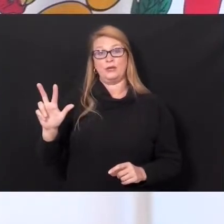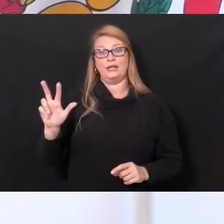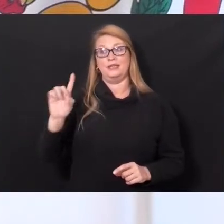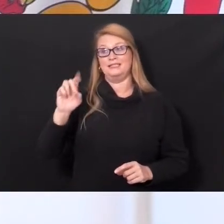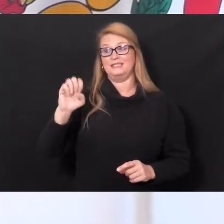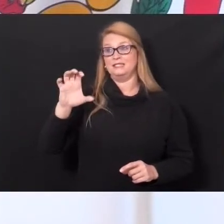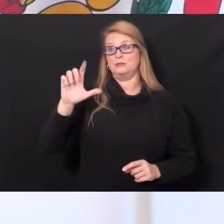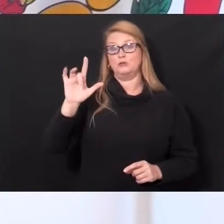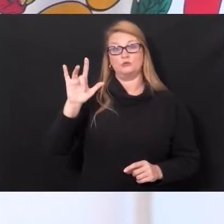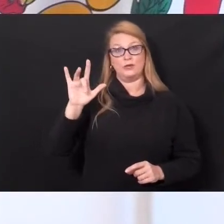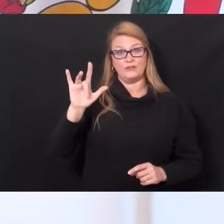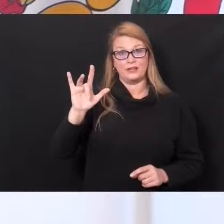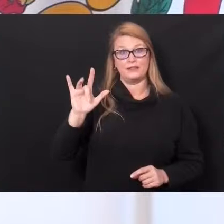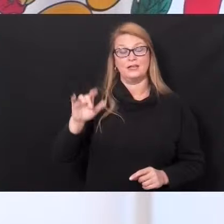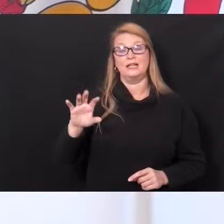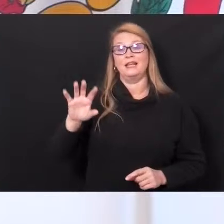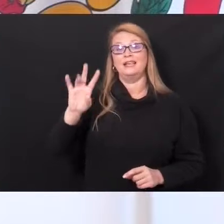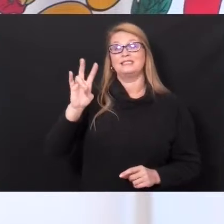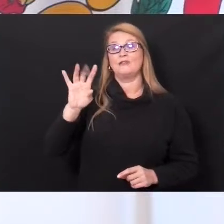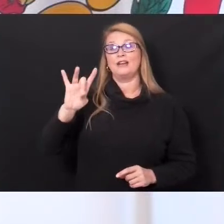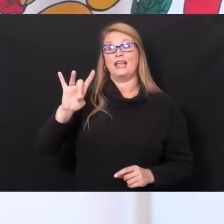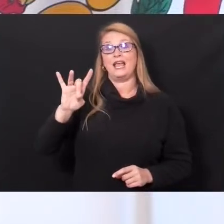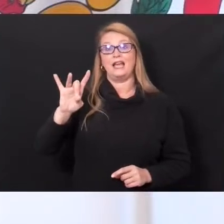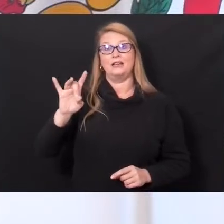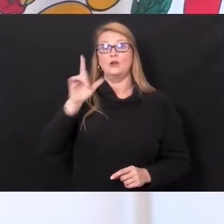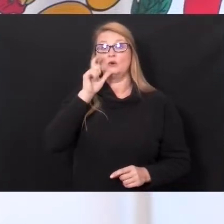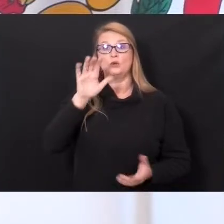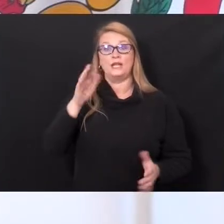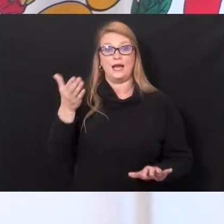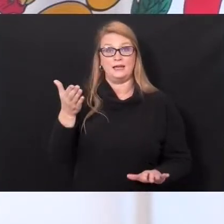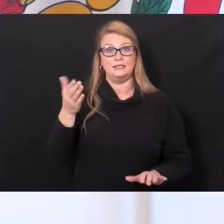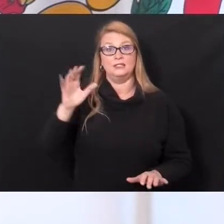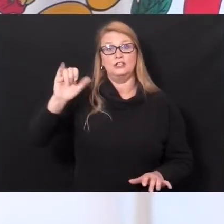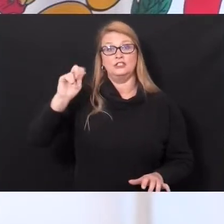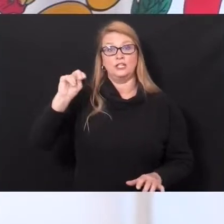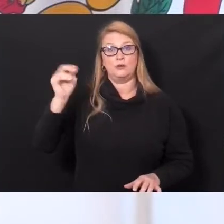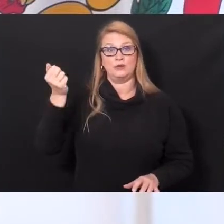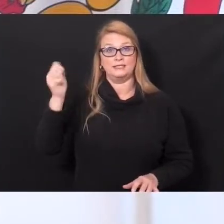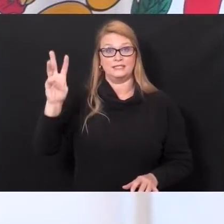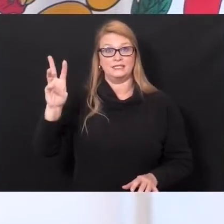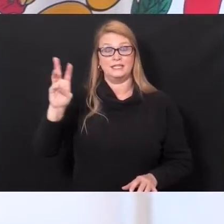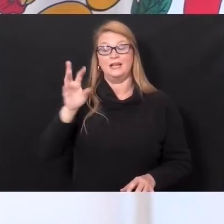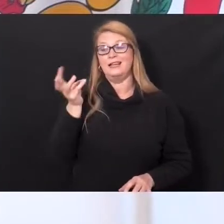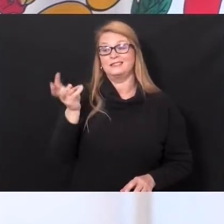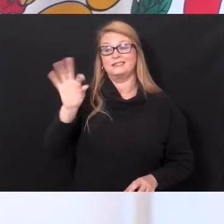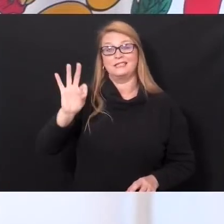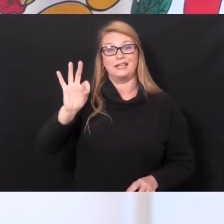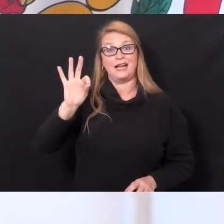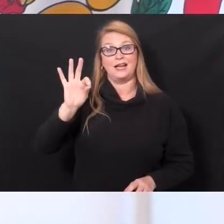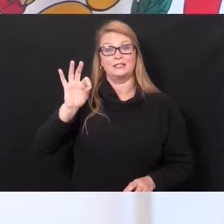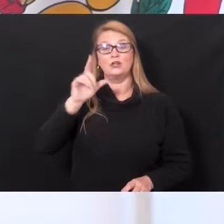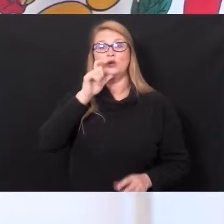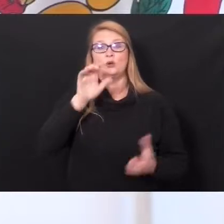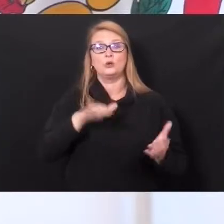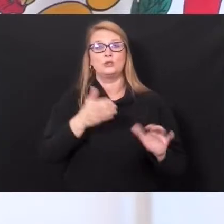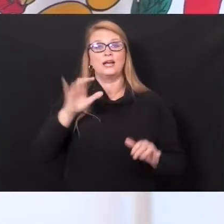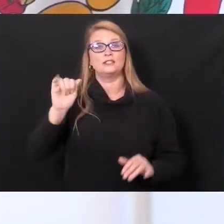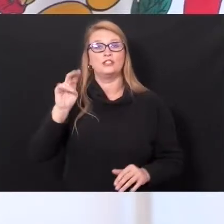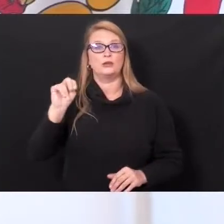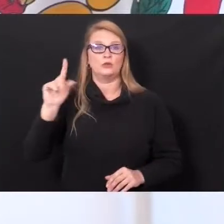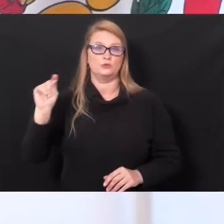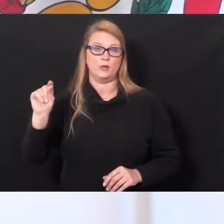December 25th, a 78-year-old who died January 16th, and a 69-year-old who died January